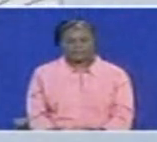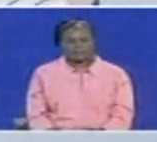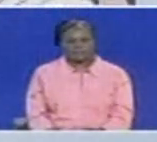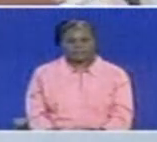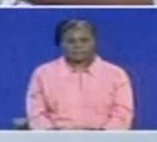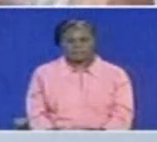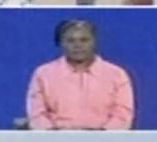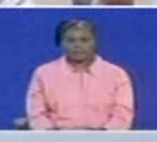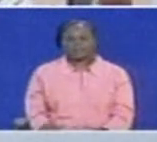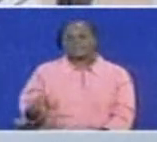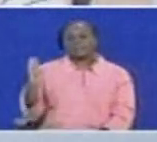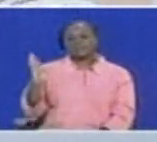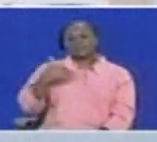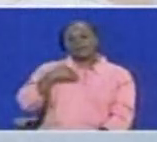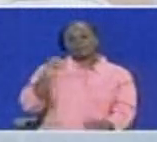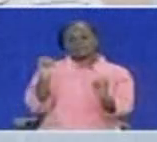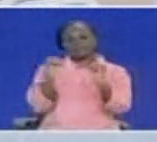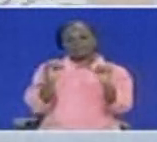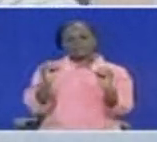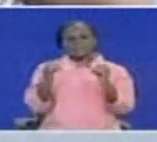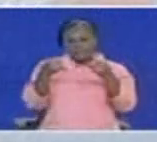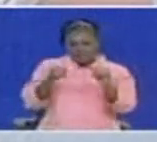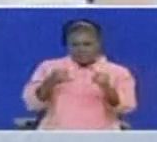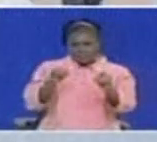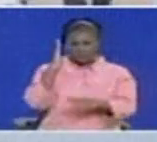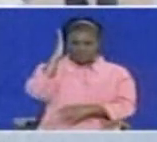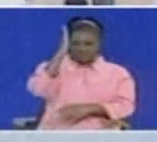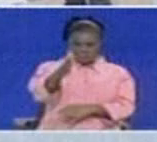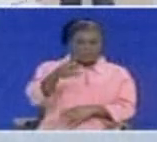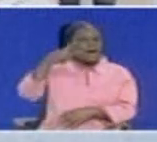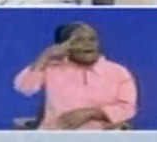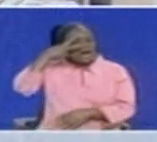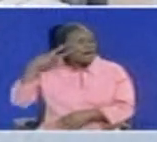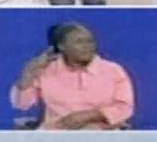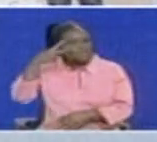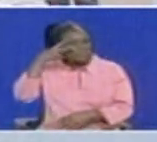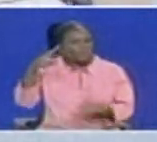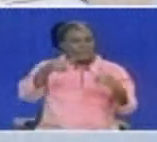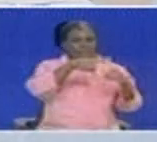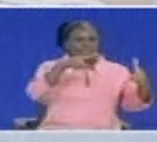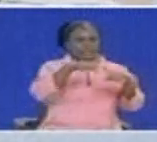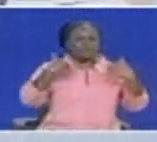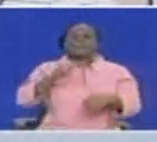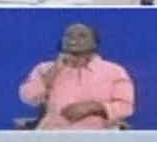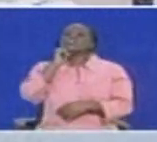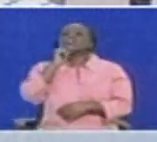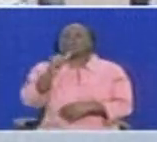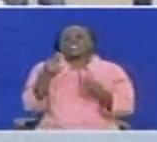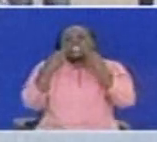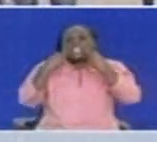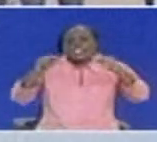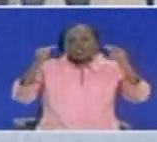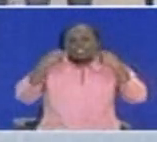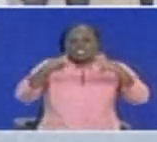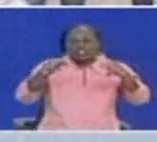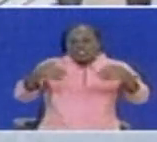There's a lot of insecurity. This effort should be directed to the Al-Shabaab, to the criminal people, not to be directed to the innocent souls, these